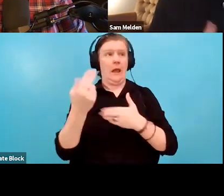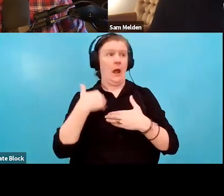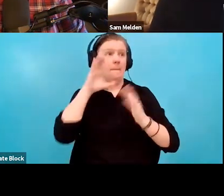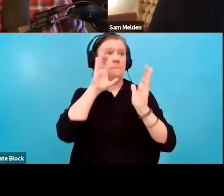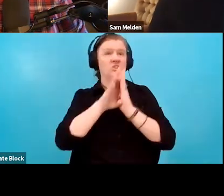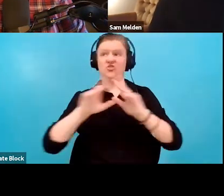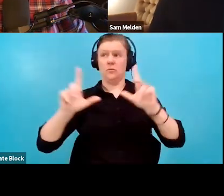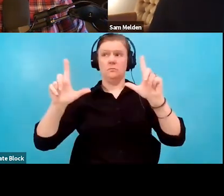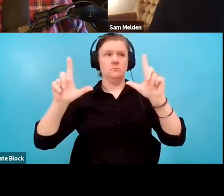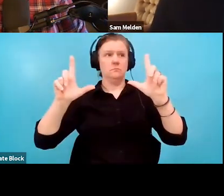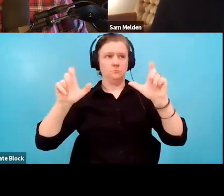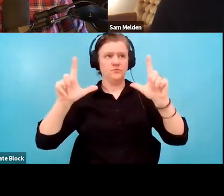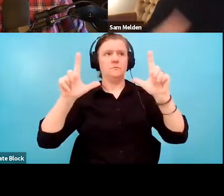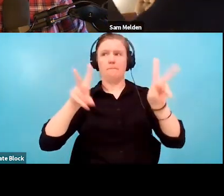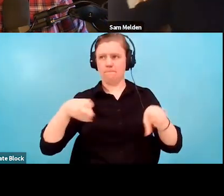Instagram